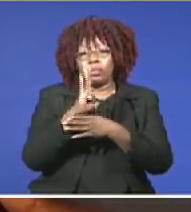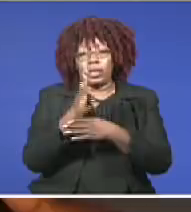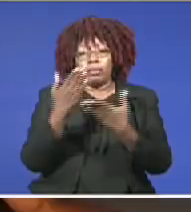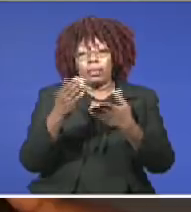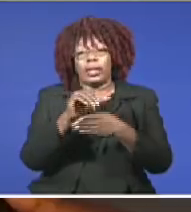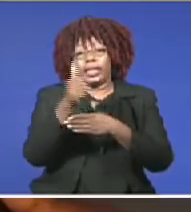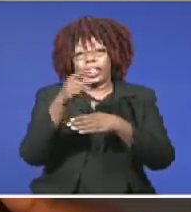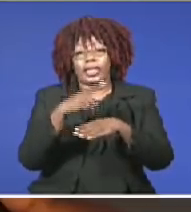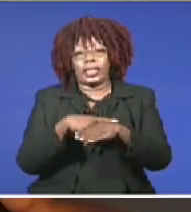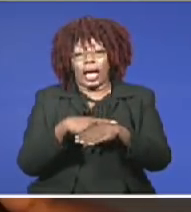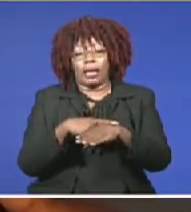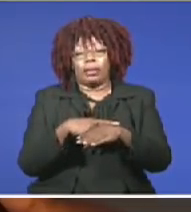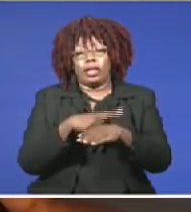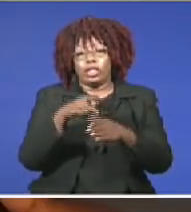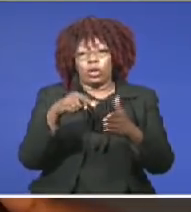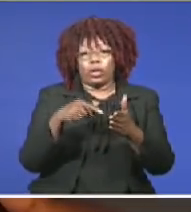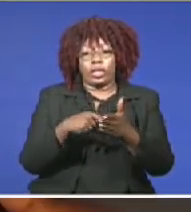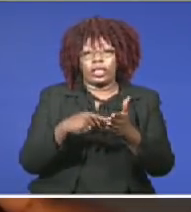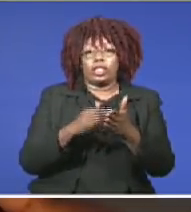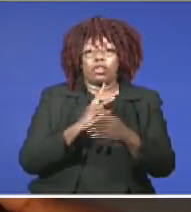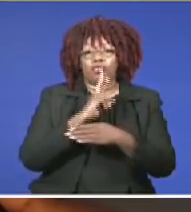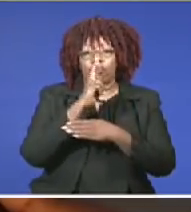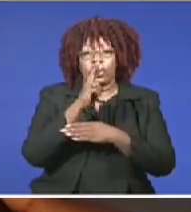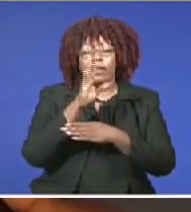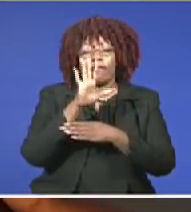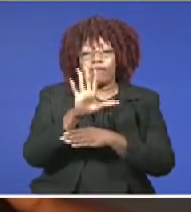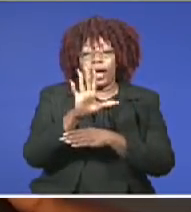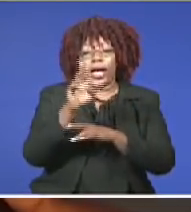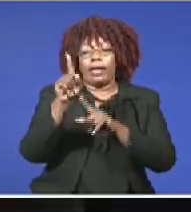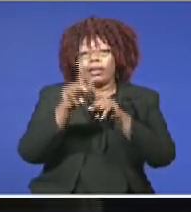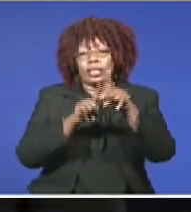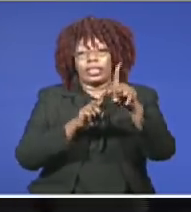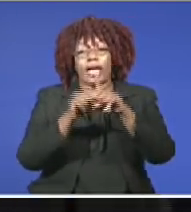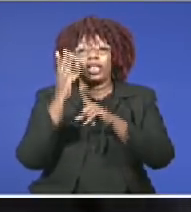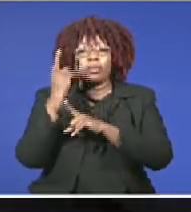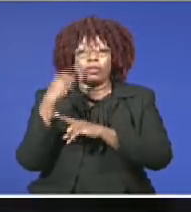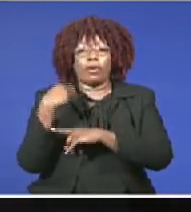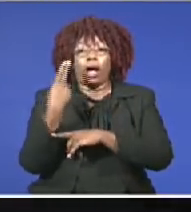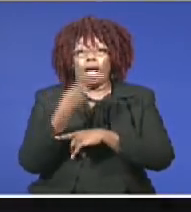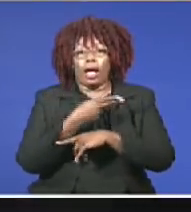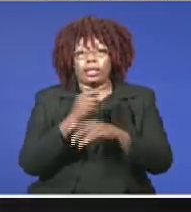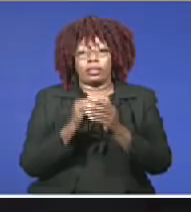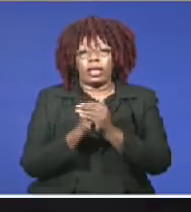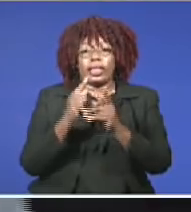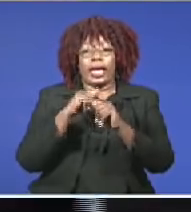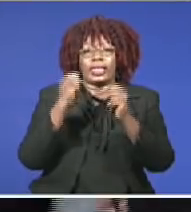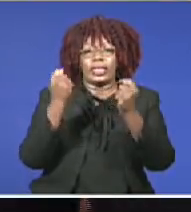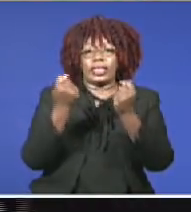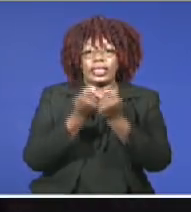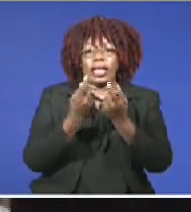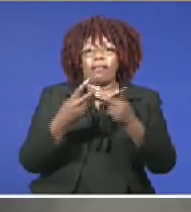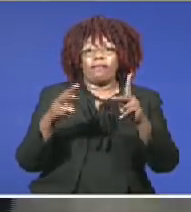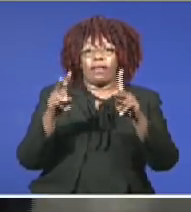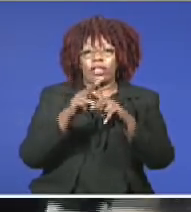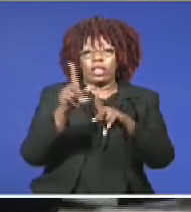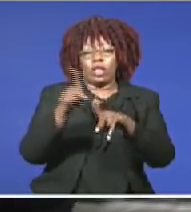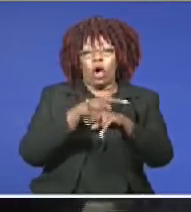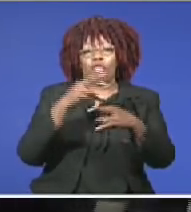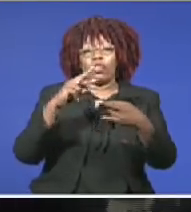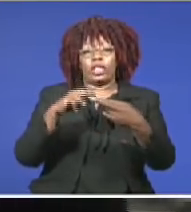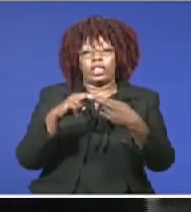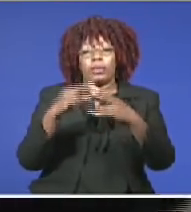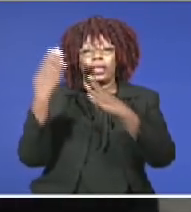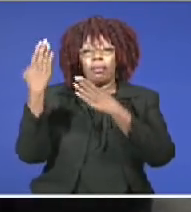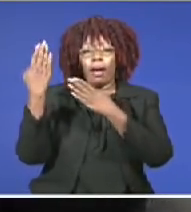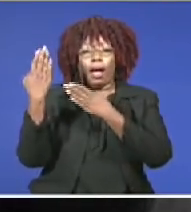that another time. But this has been a really five-star experience for us. Marangano adding that the team values its long-standing relationship with the